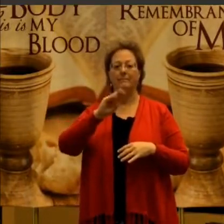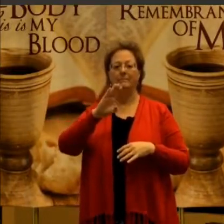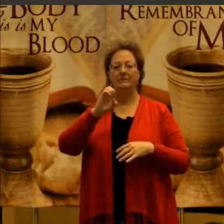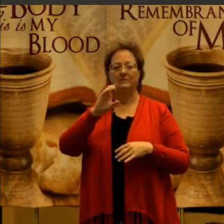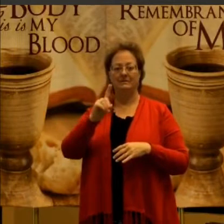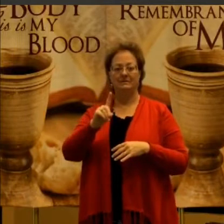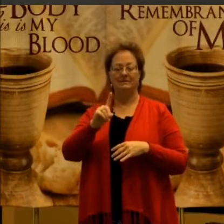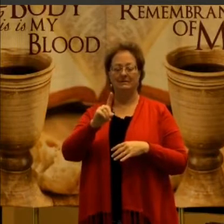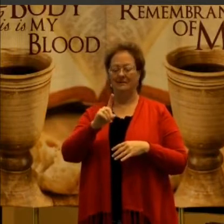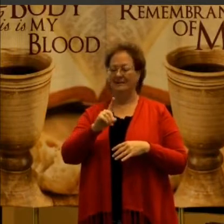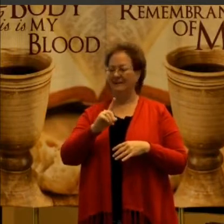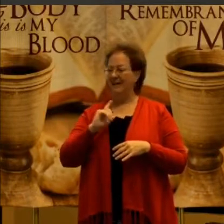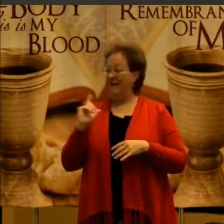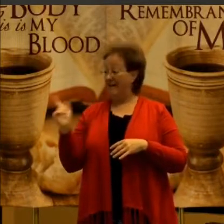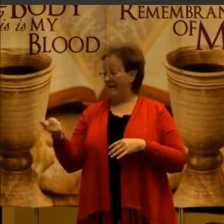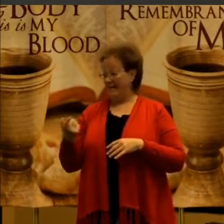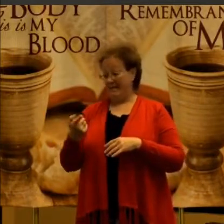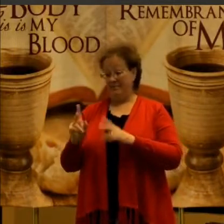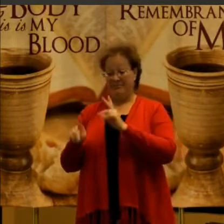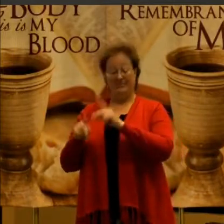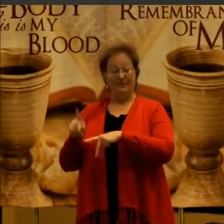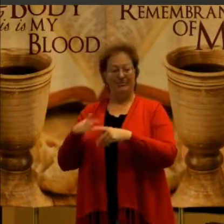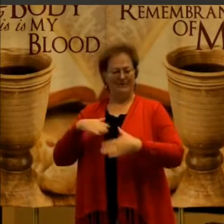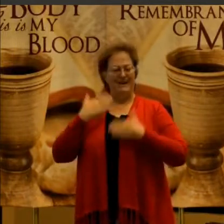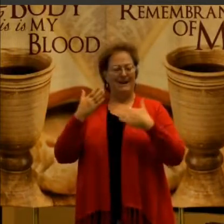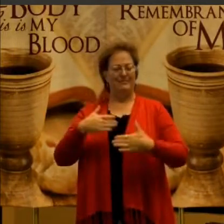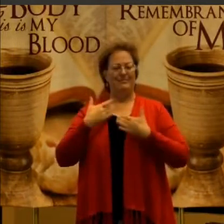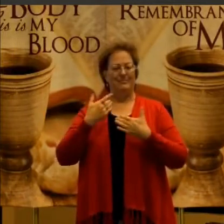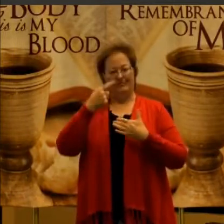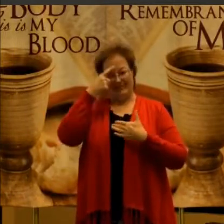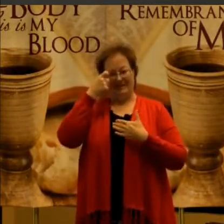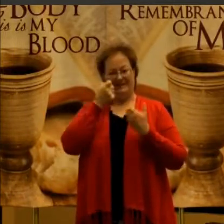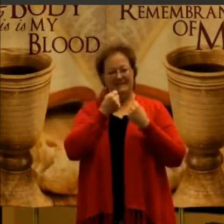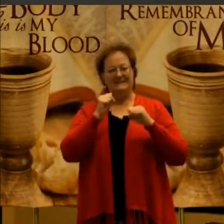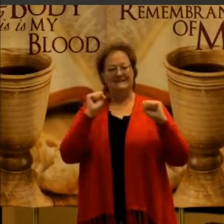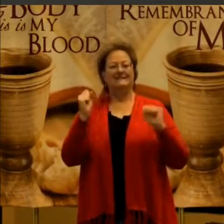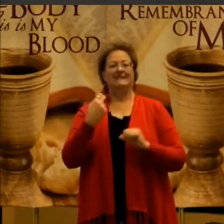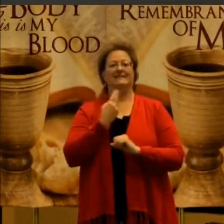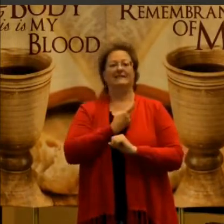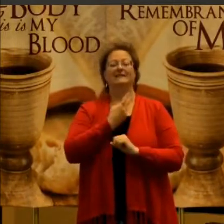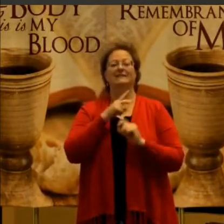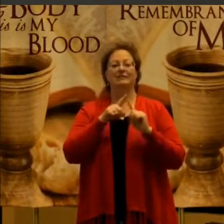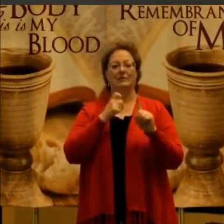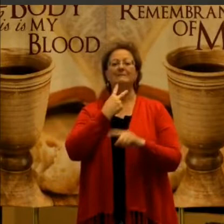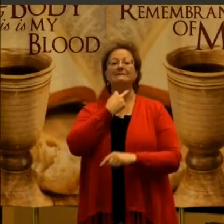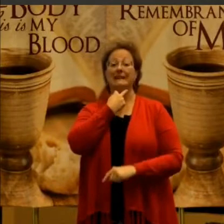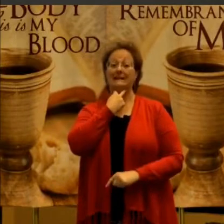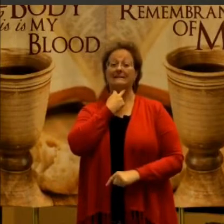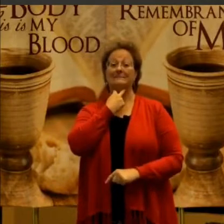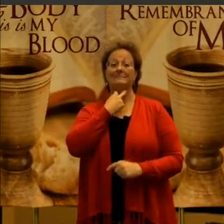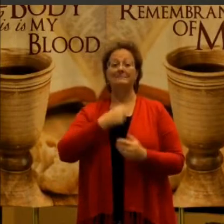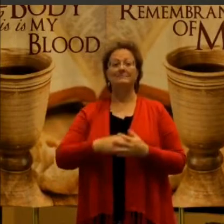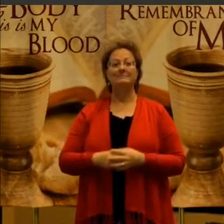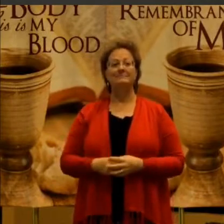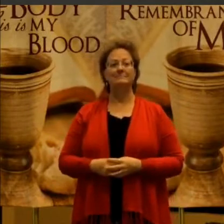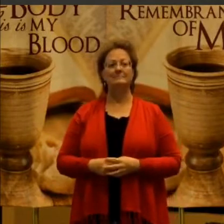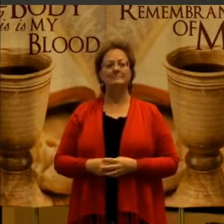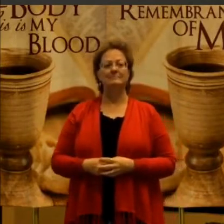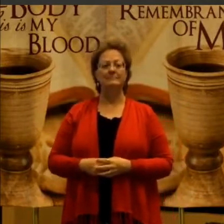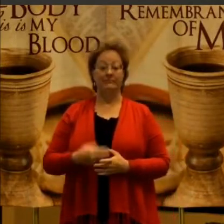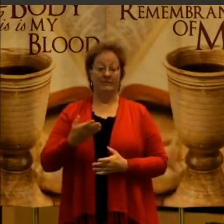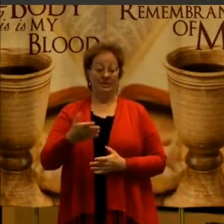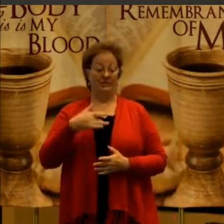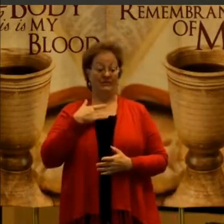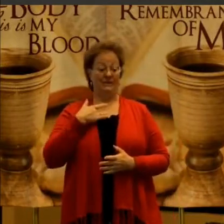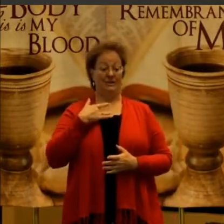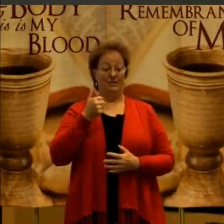were rejoicing because they had rescued us from being stuck. Have you ever found yourself that